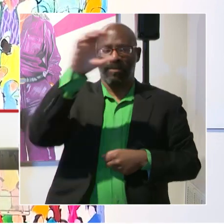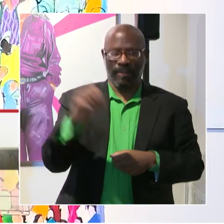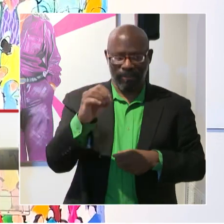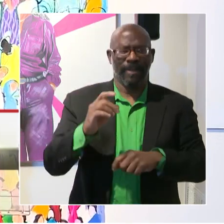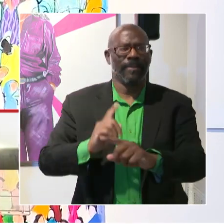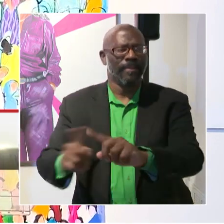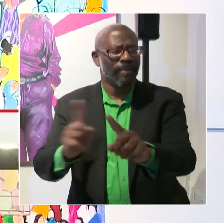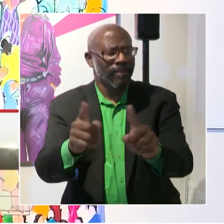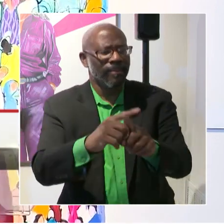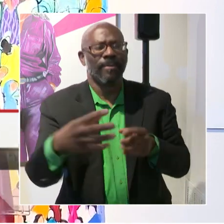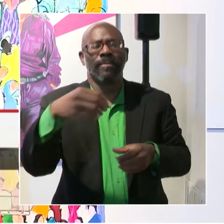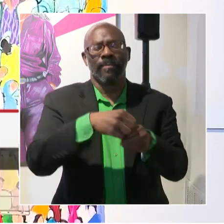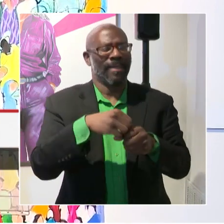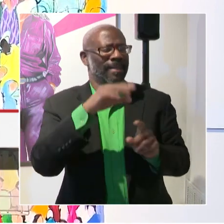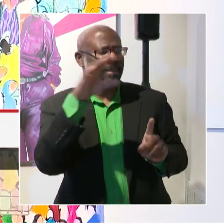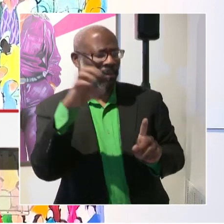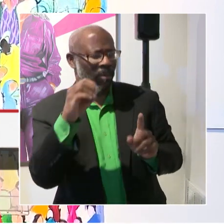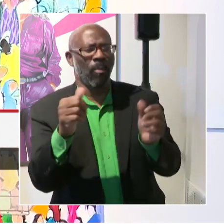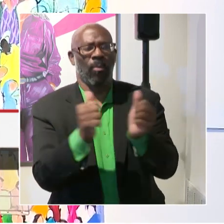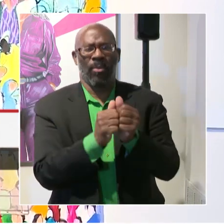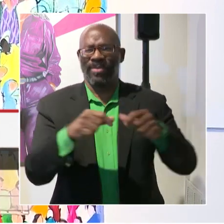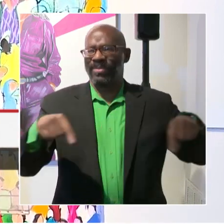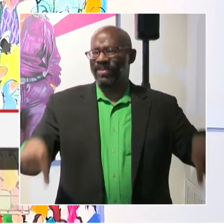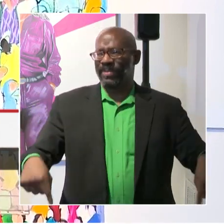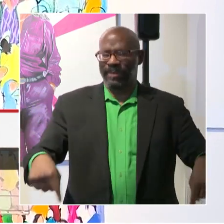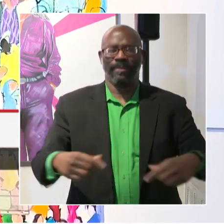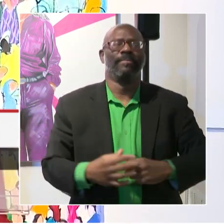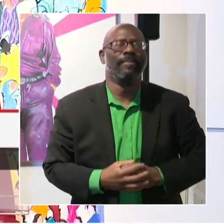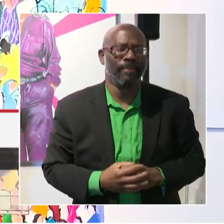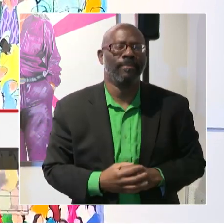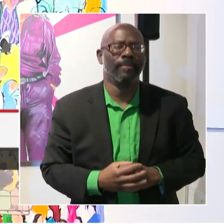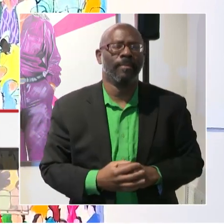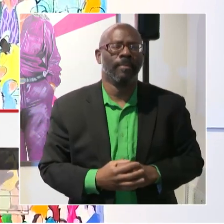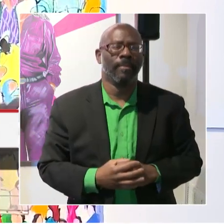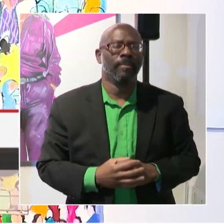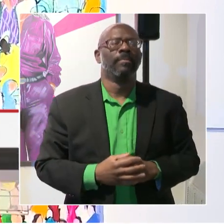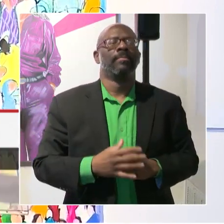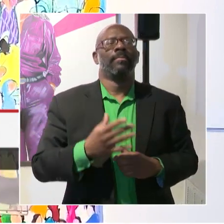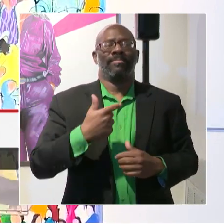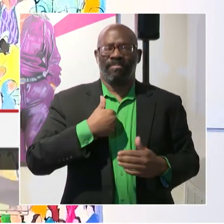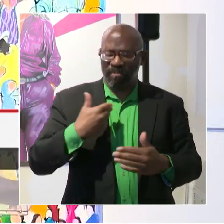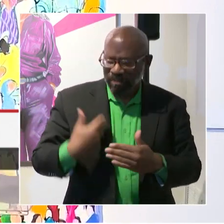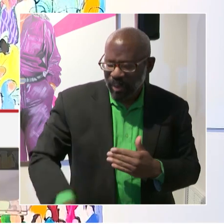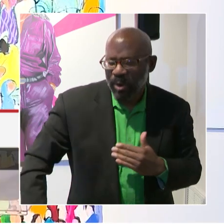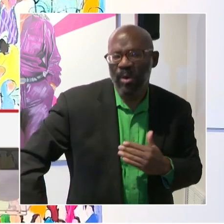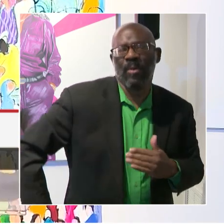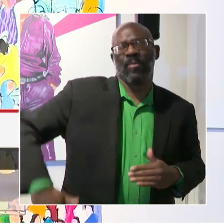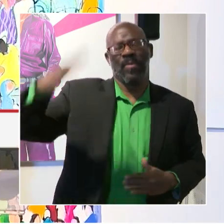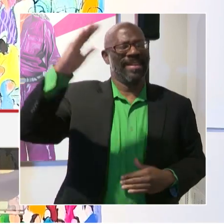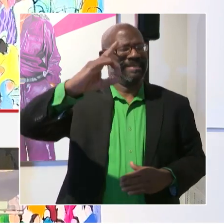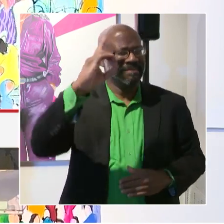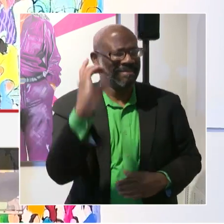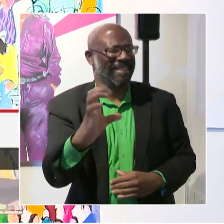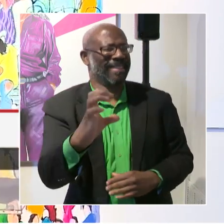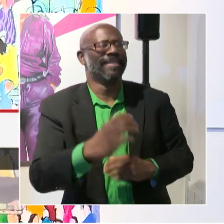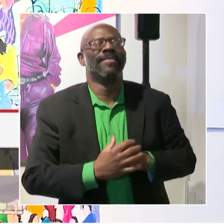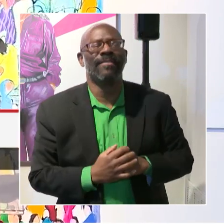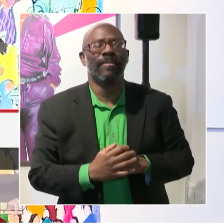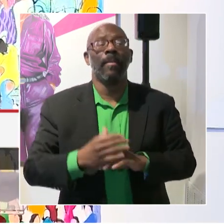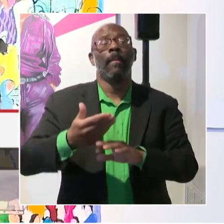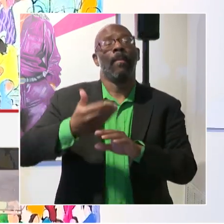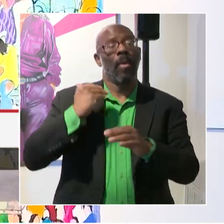city is that I'm a native Washingtonian. I went from preschool to Howard University right here in Washington, D.C. in the District of